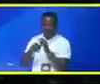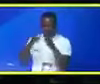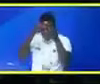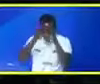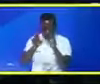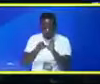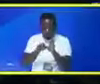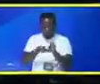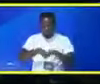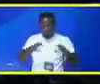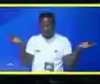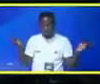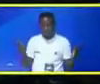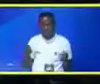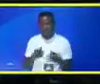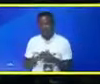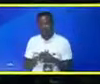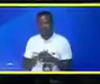the prison.